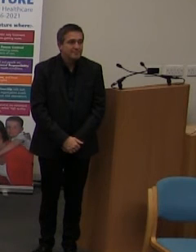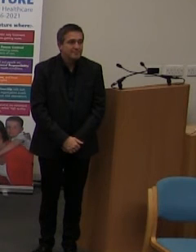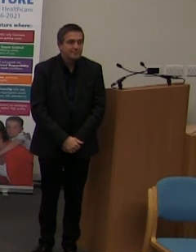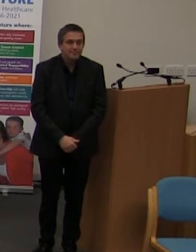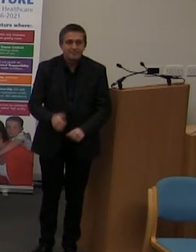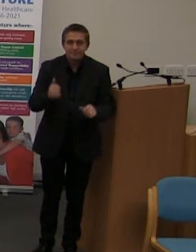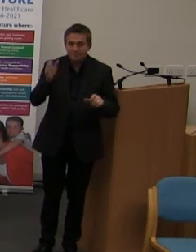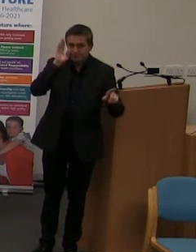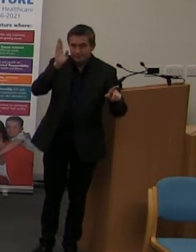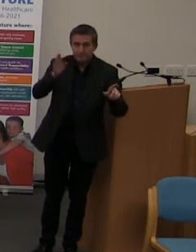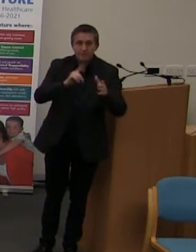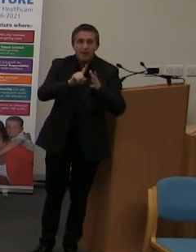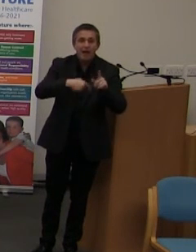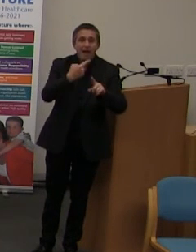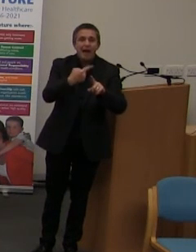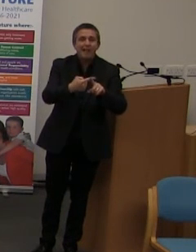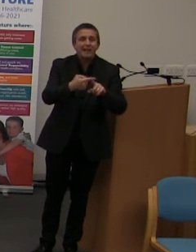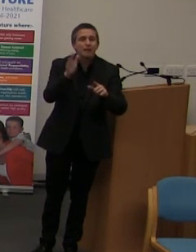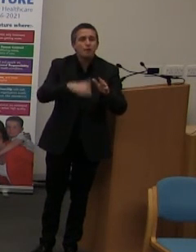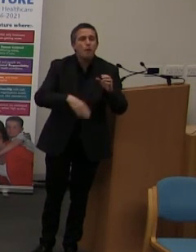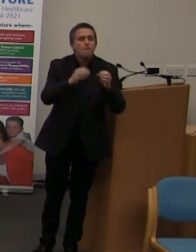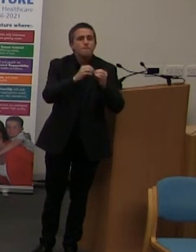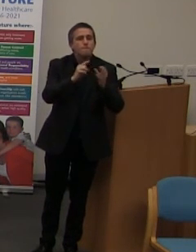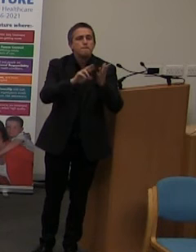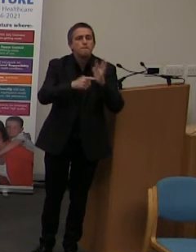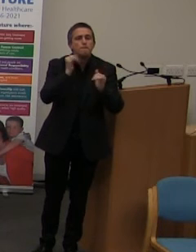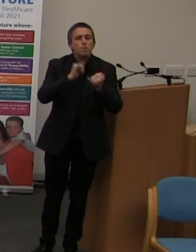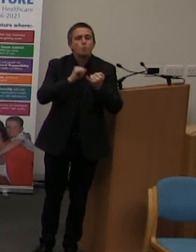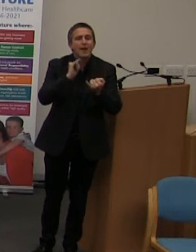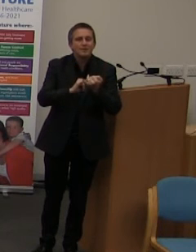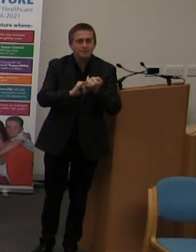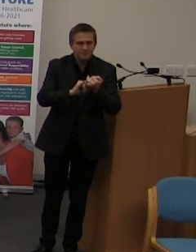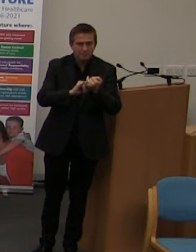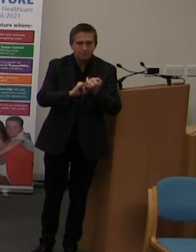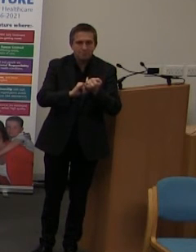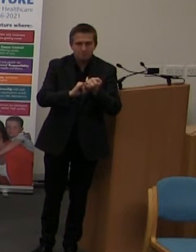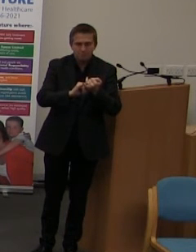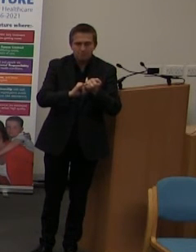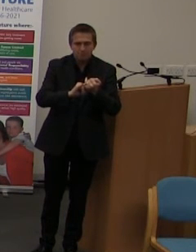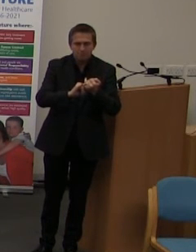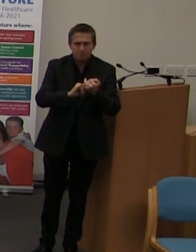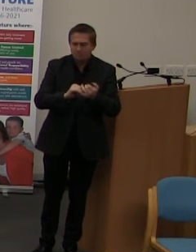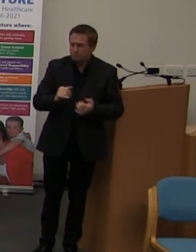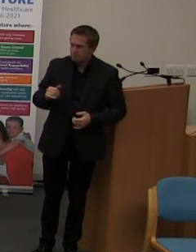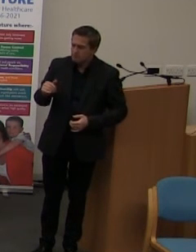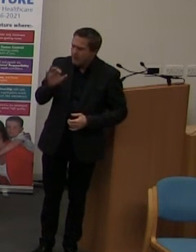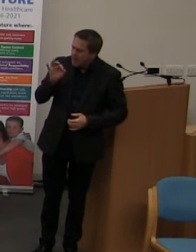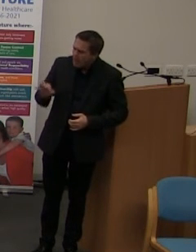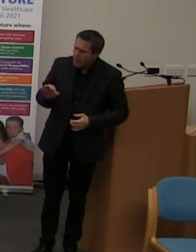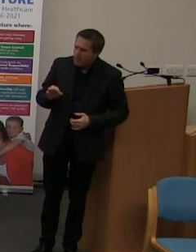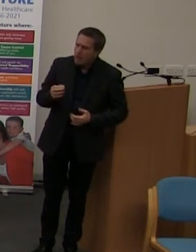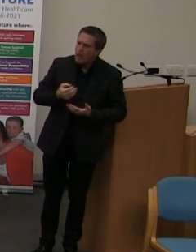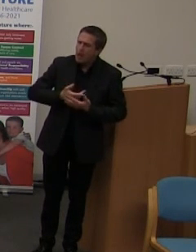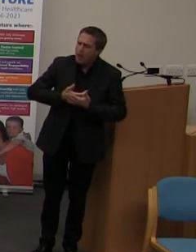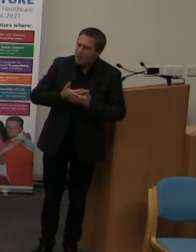Good afternoon, my name is Alec King from Bowness. I'm just wondering how many of the foreign nationals we have on